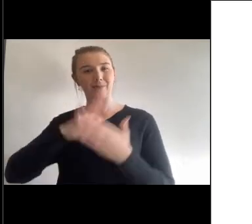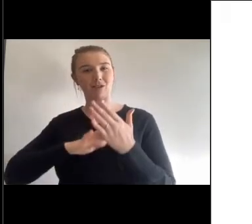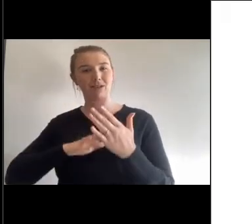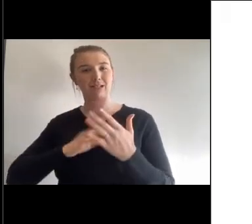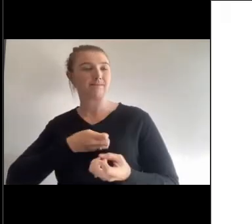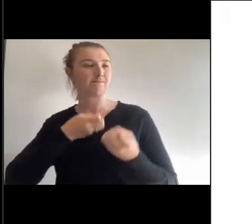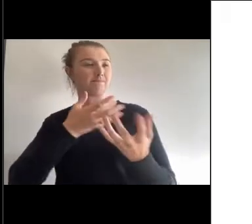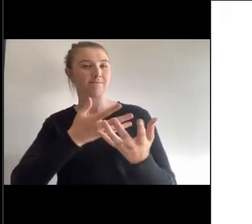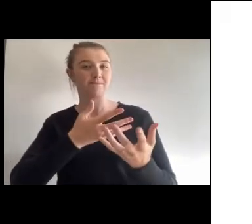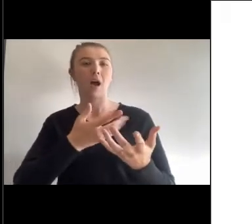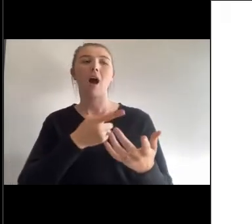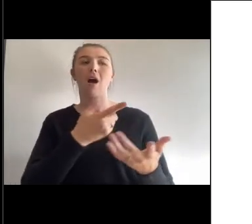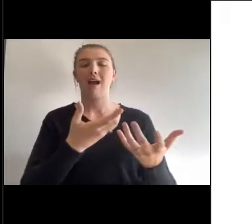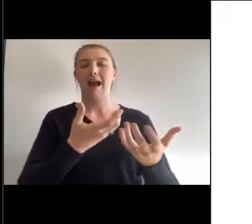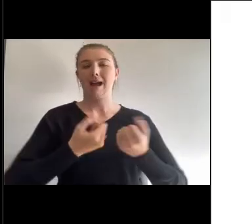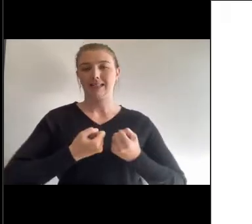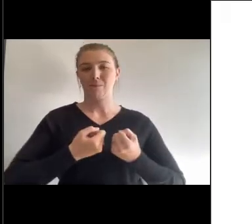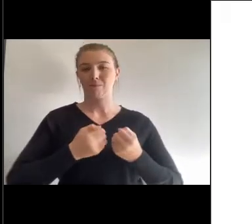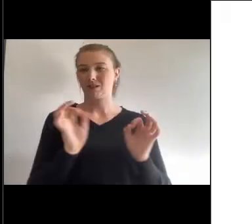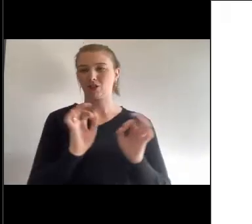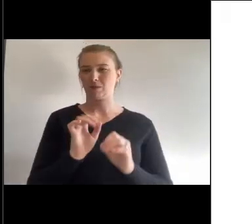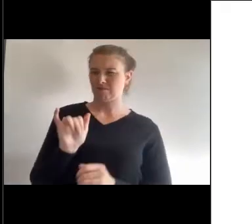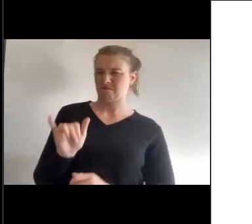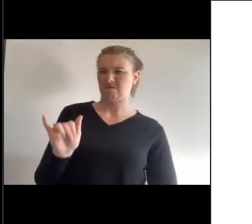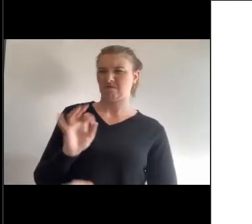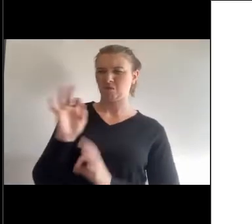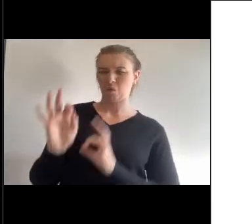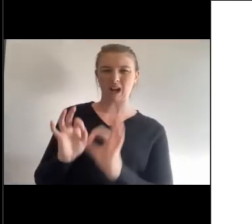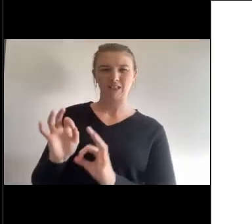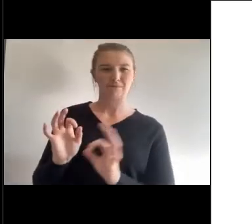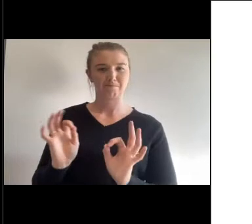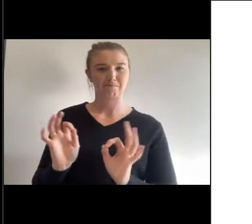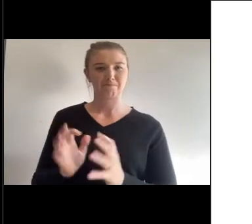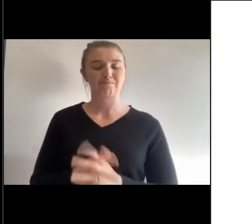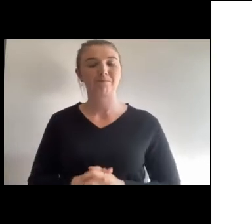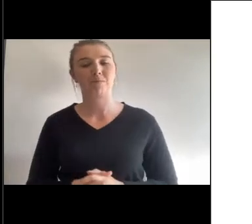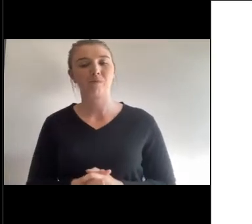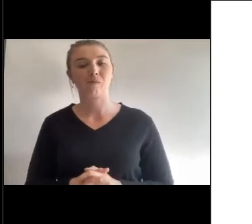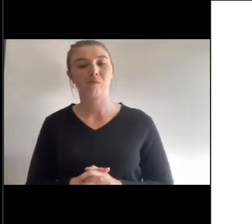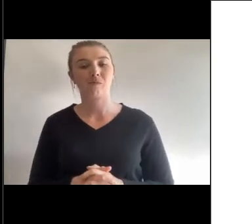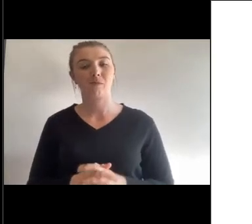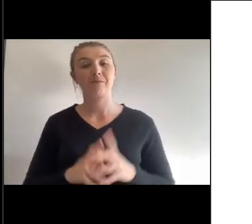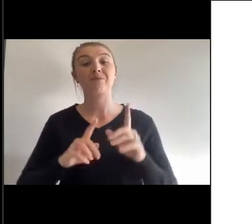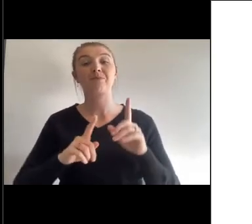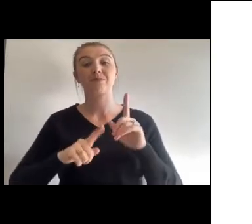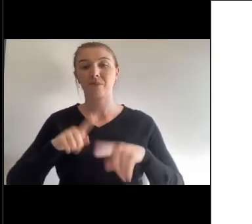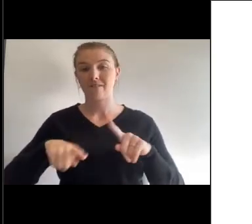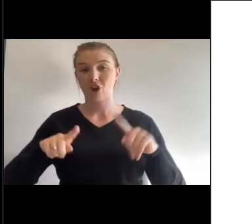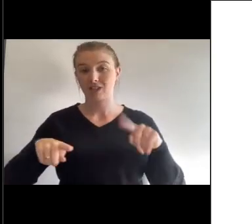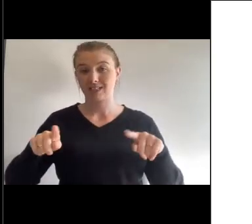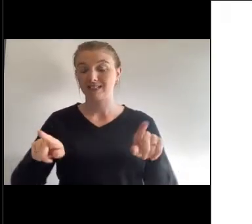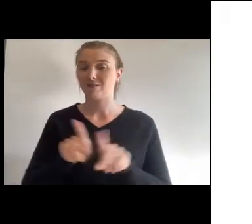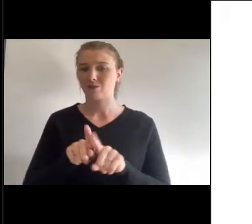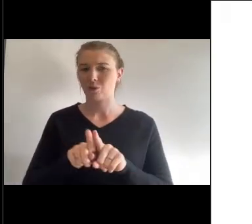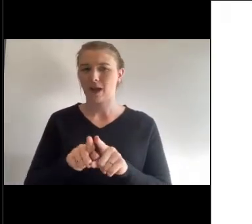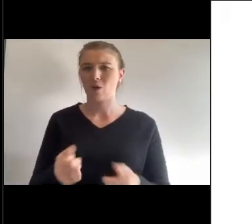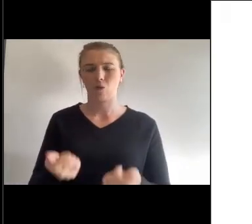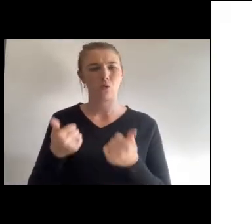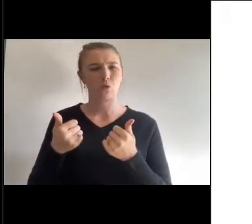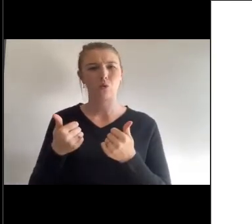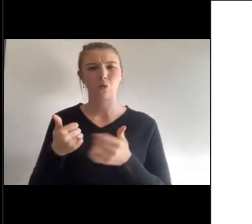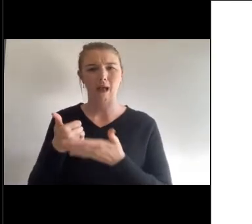questioned. And that's a really important part of respect. Diversity is a really important enabler of belonging too. So not having